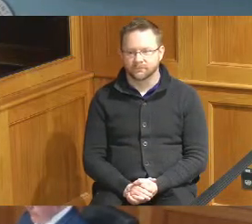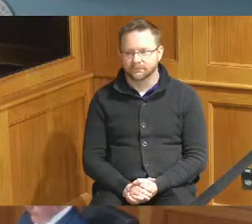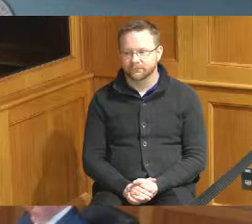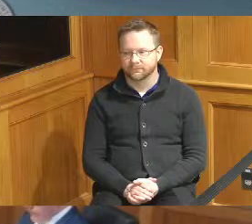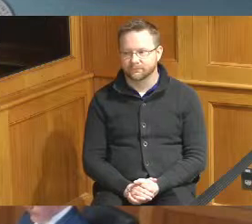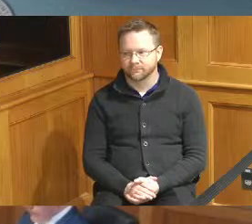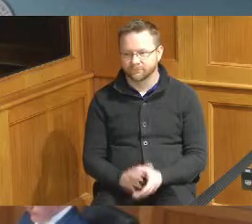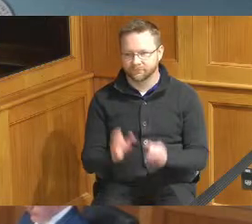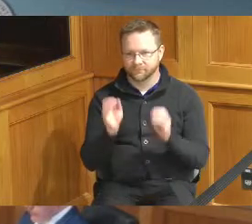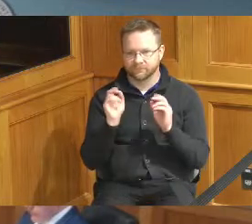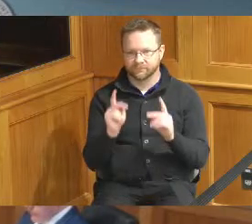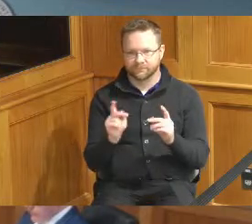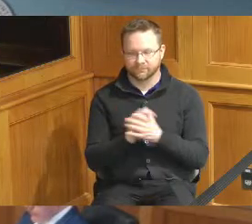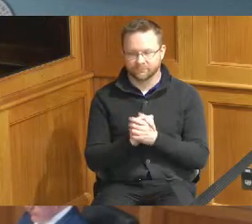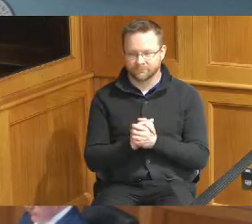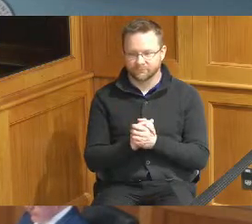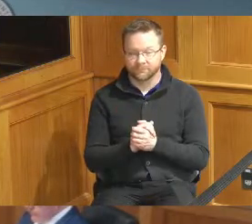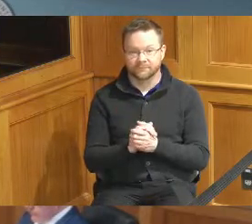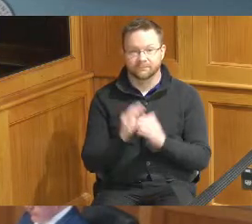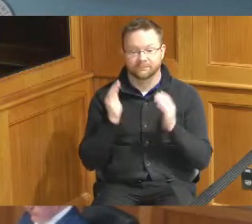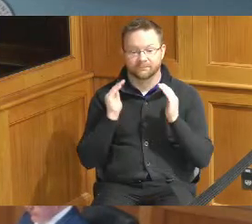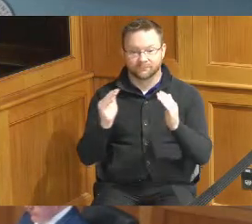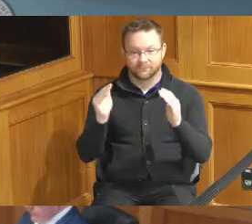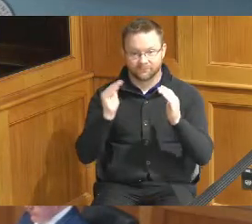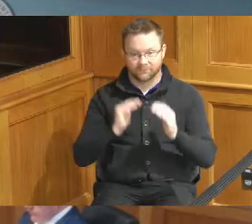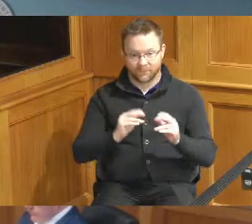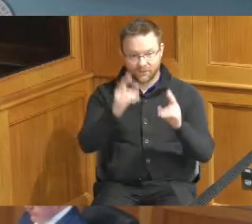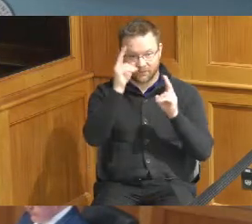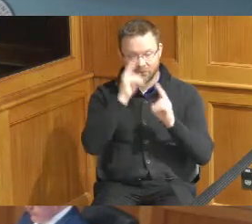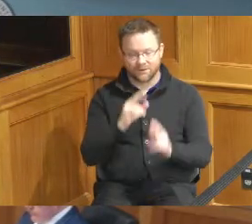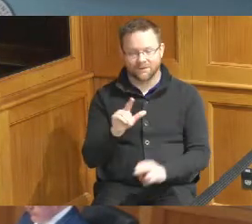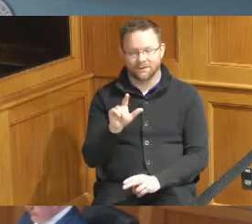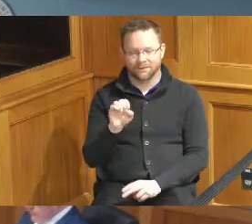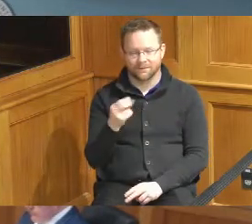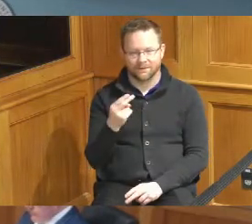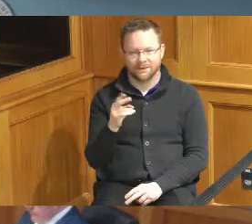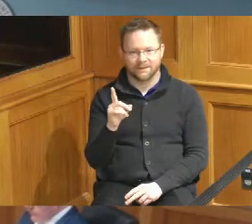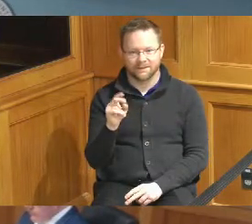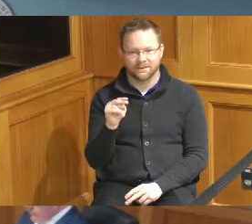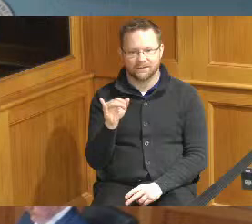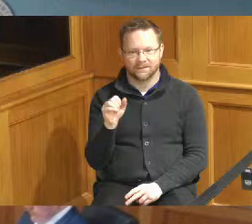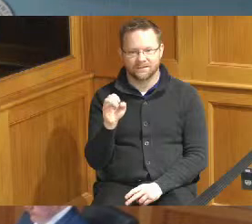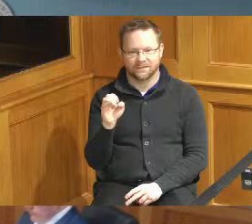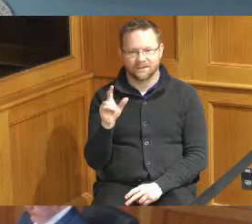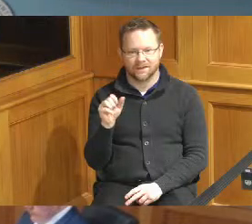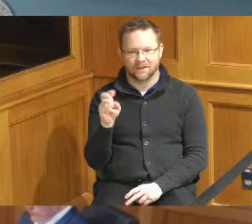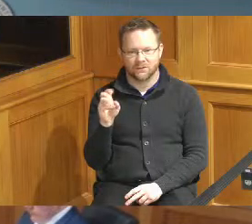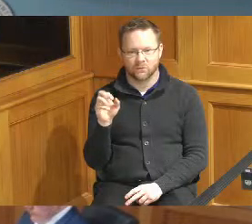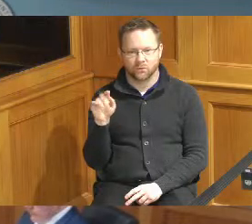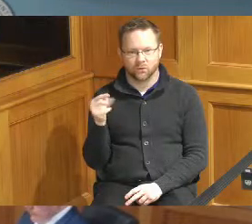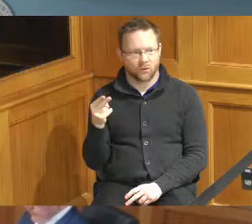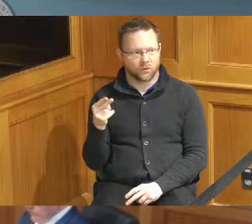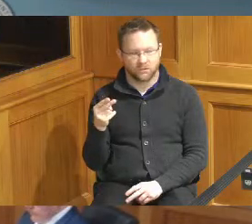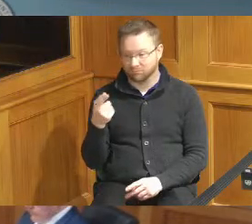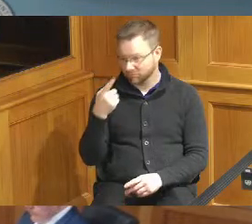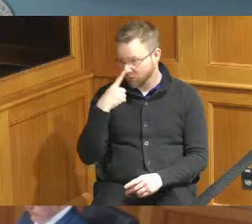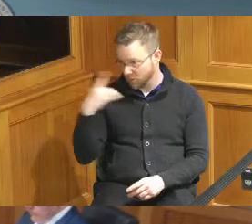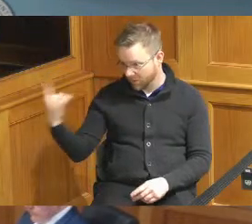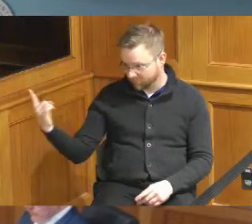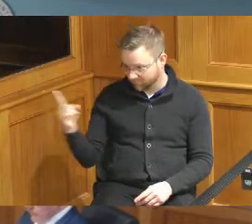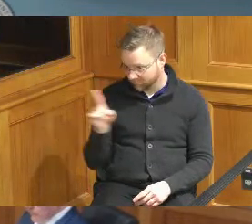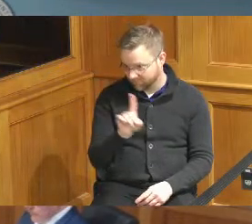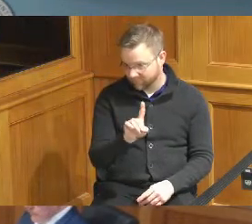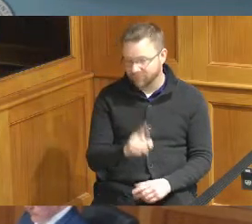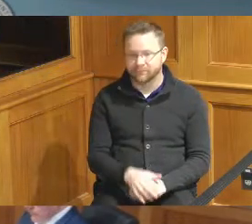All right. My next honoree is Leah Dennis Ellsworth over here on the side. Come up, please come over to the